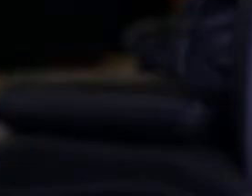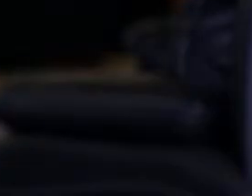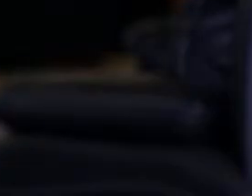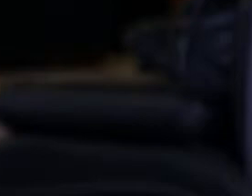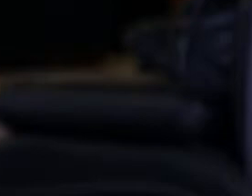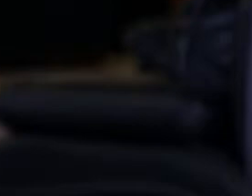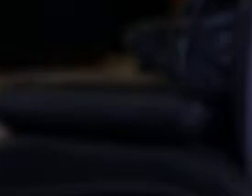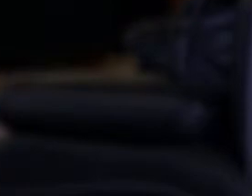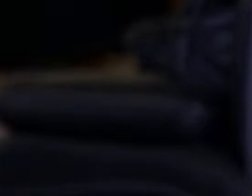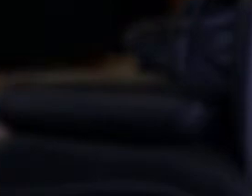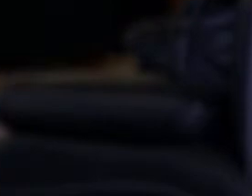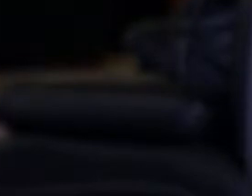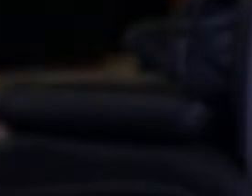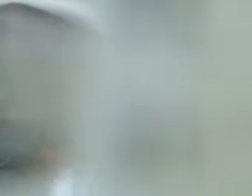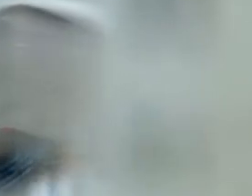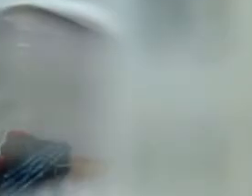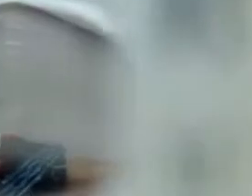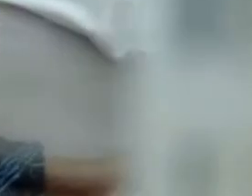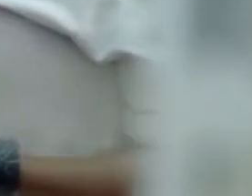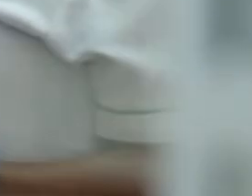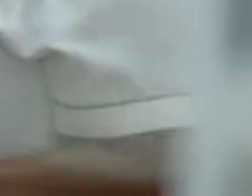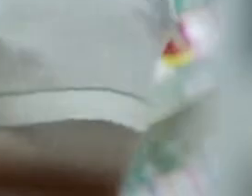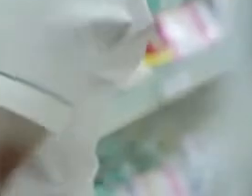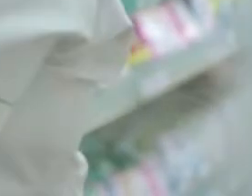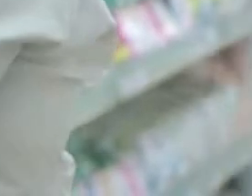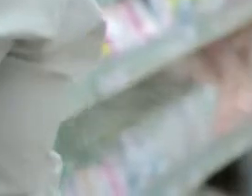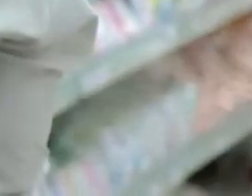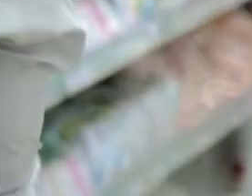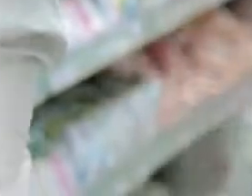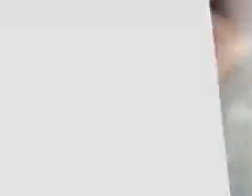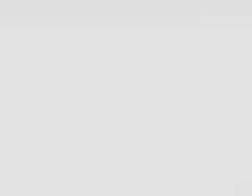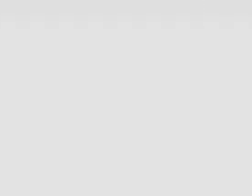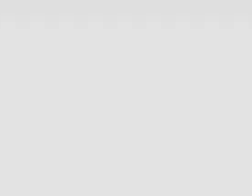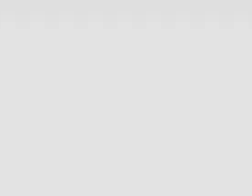I think I've been able to inspire other people out there that are working and are employing deaf people.